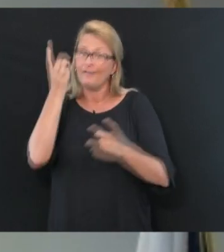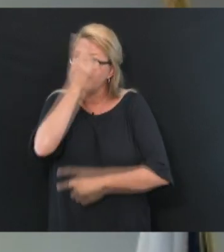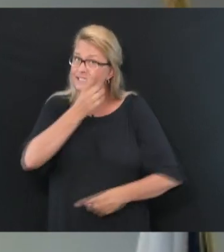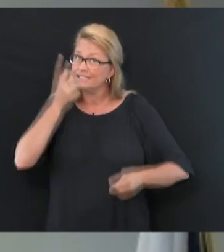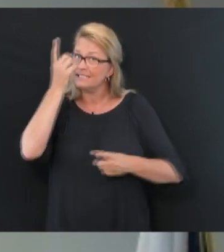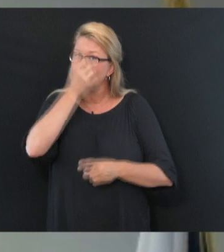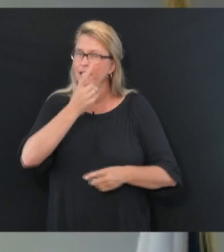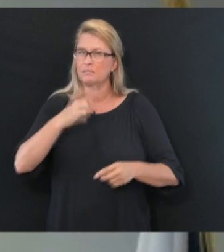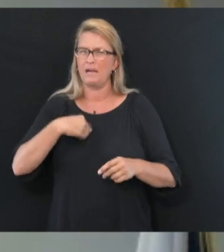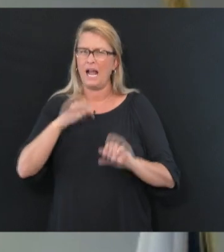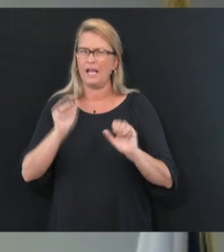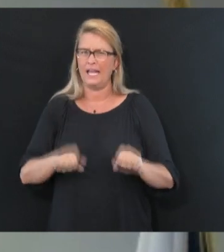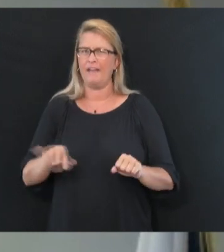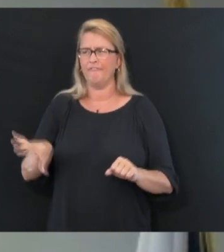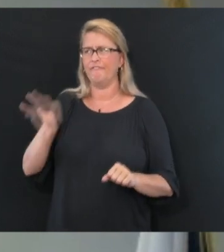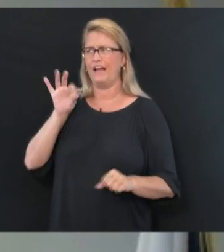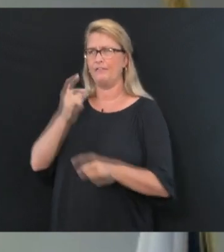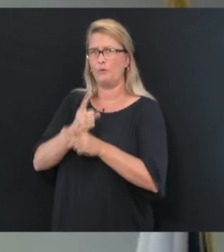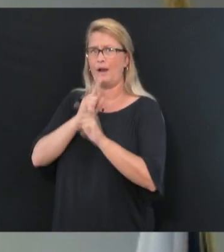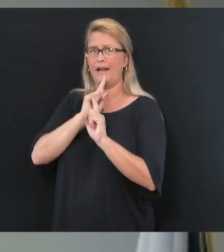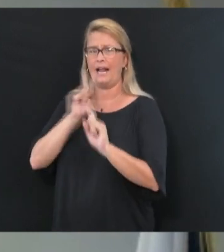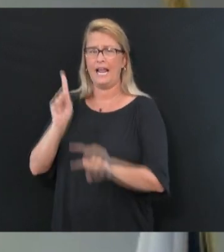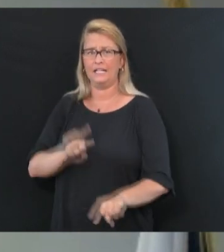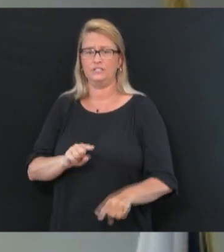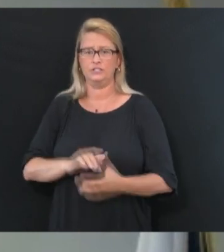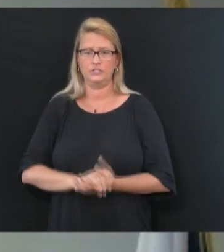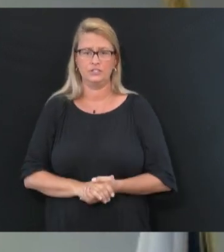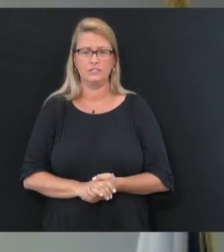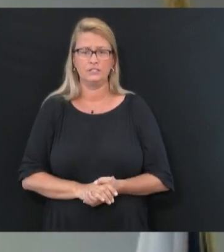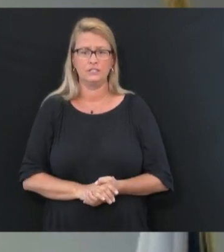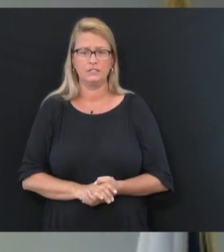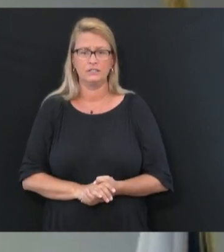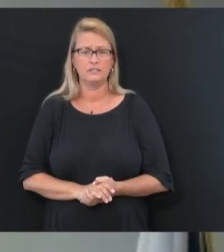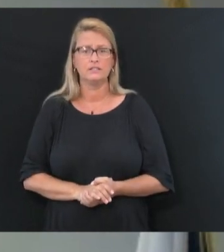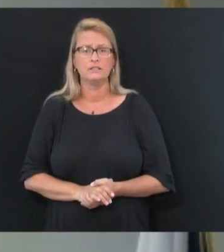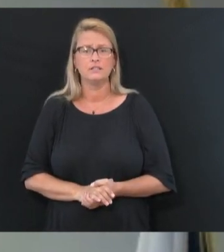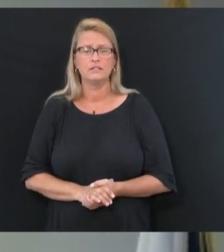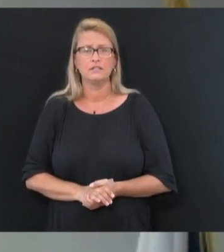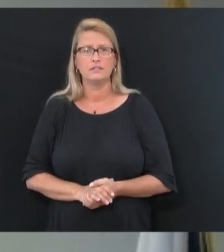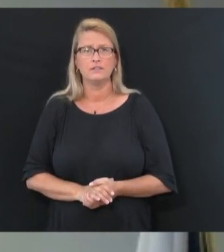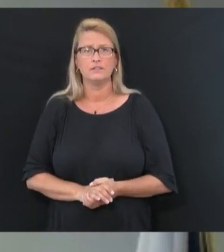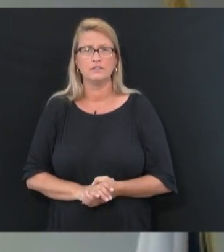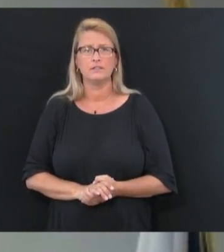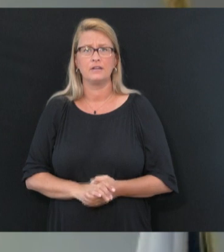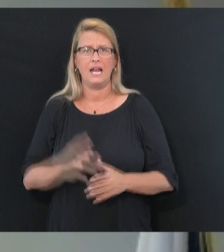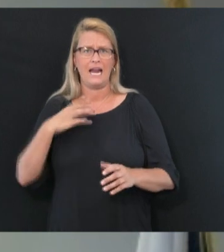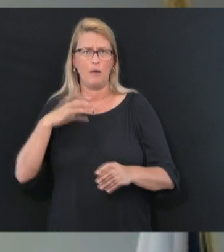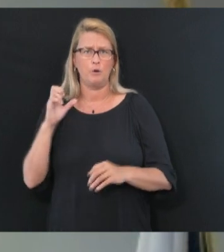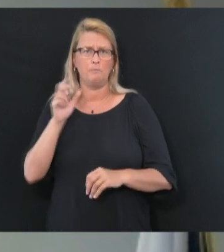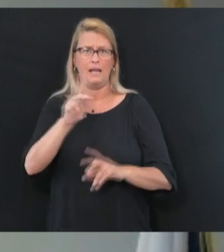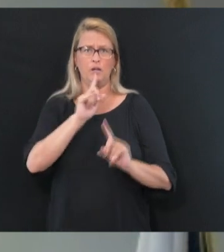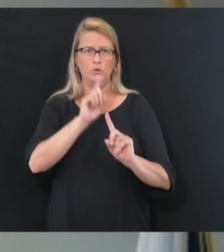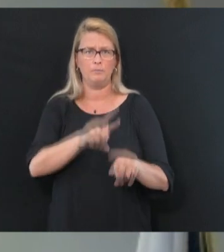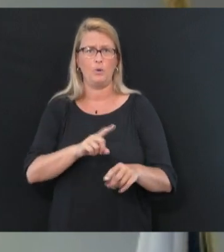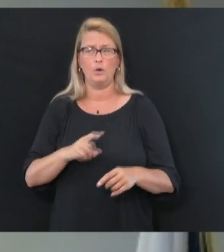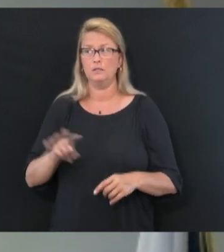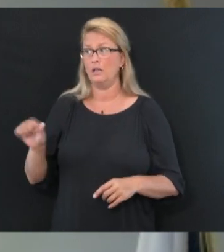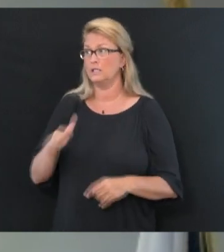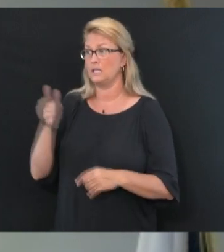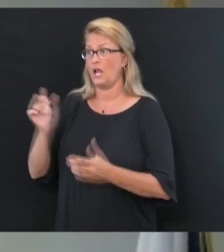get back with an answer unless Clay or Dr. Amjad has an answer to that. I've not been involved in those discussions